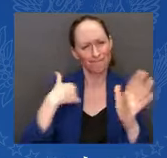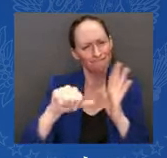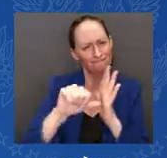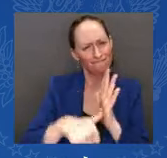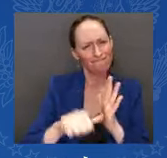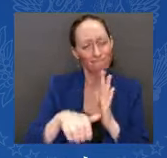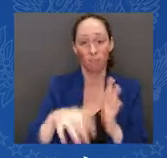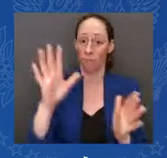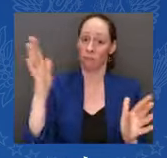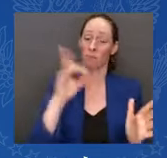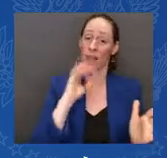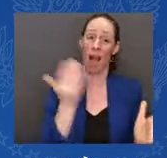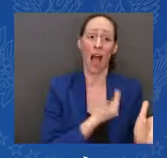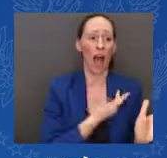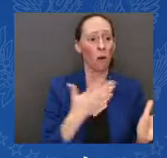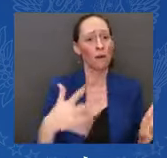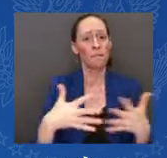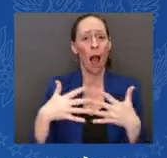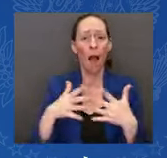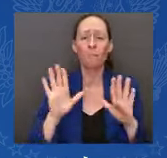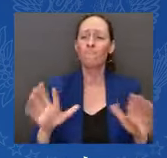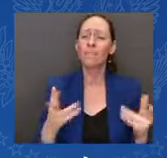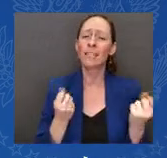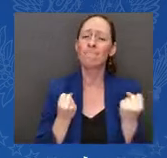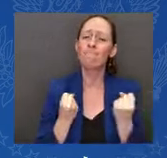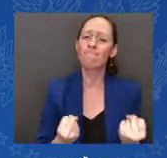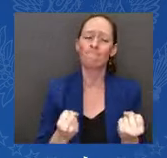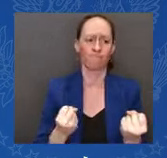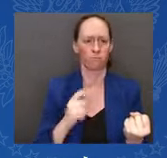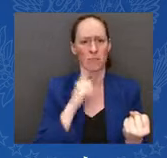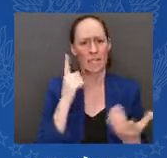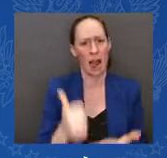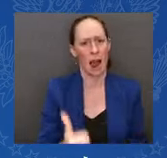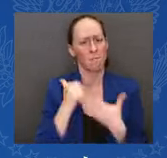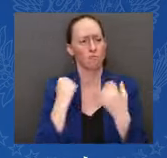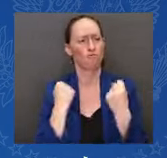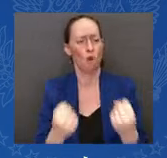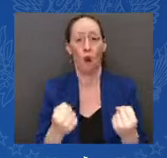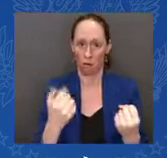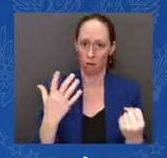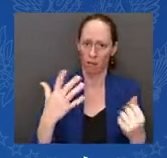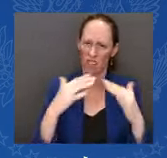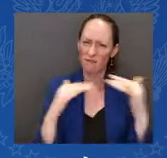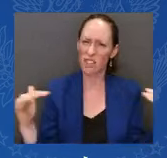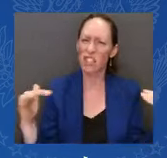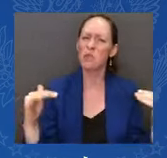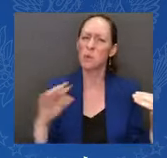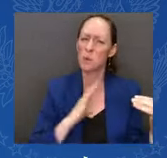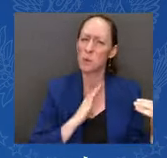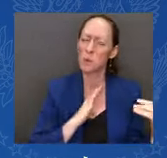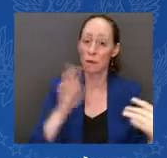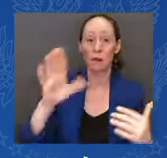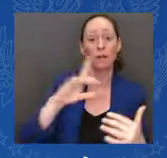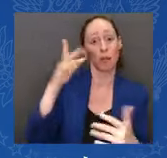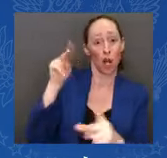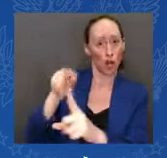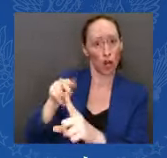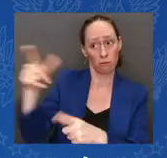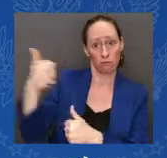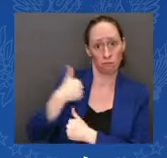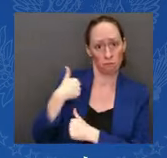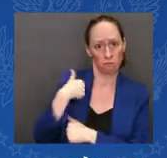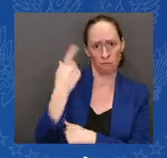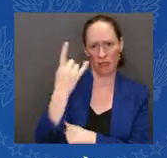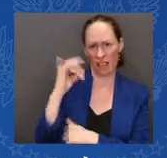finest fighting force in the history of the world. It's been a model of diversity. And has not only made our nation